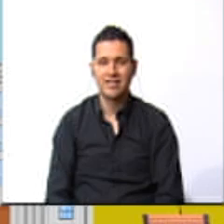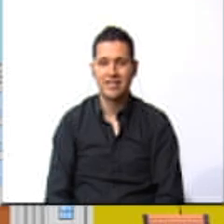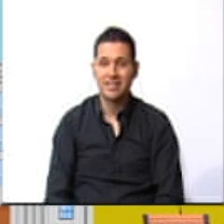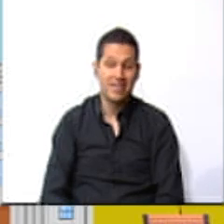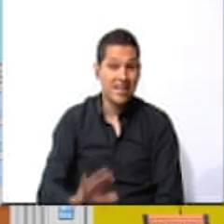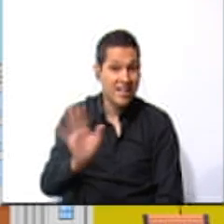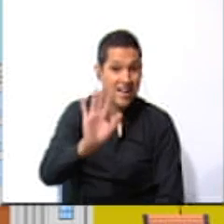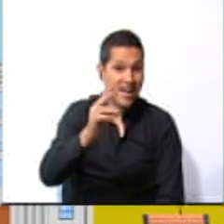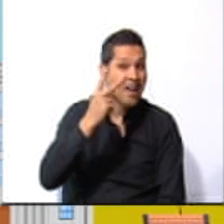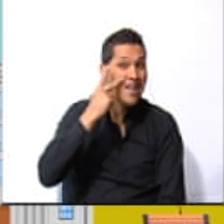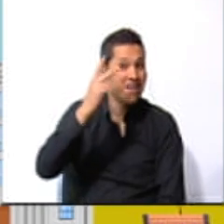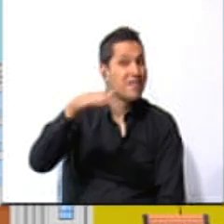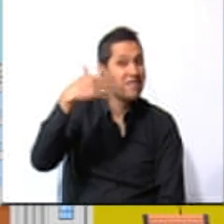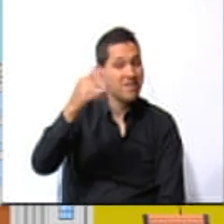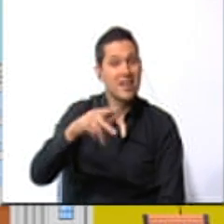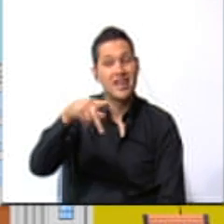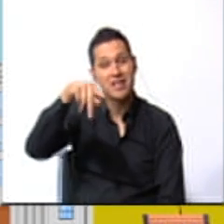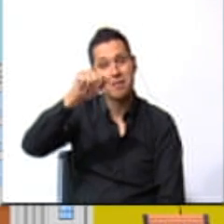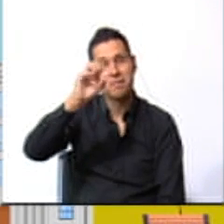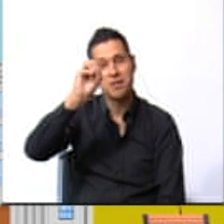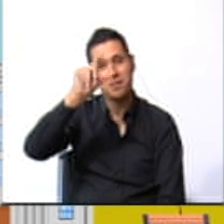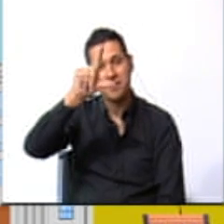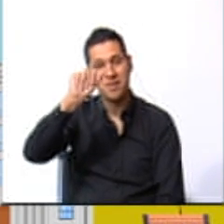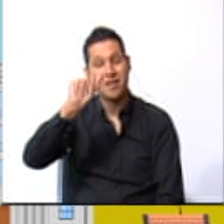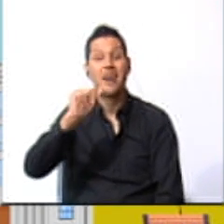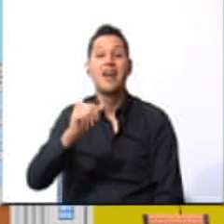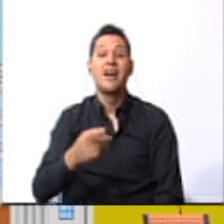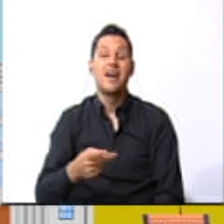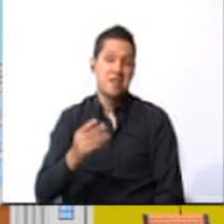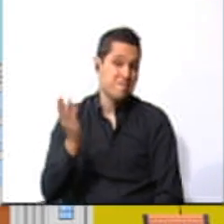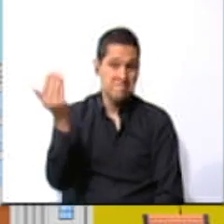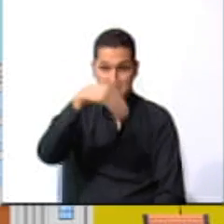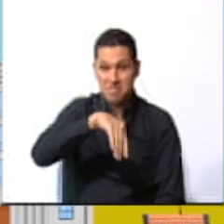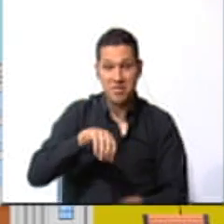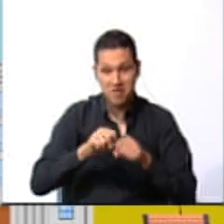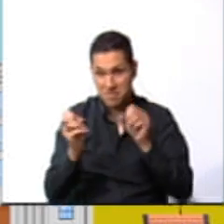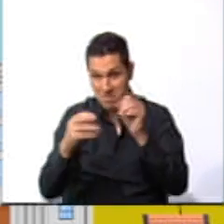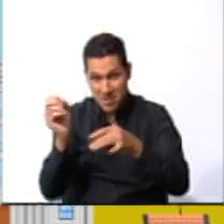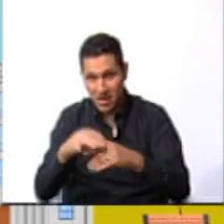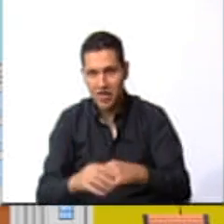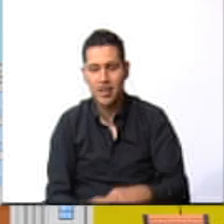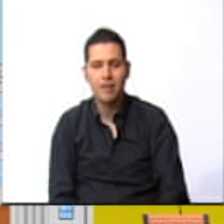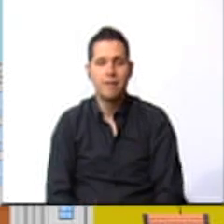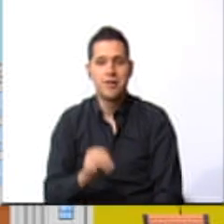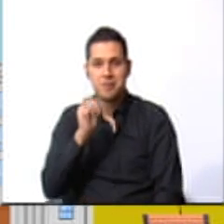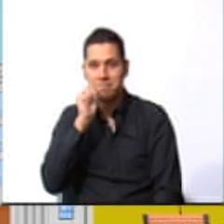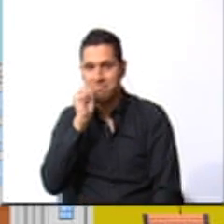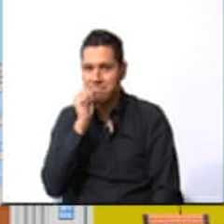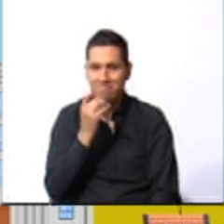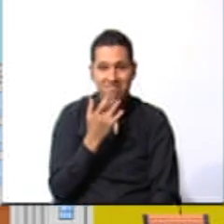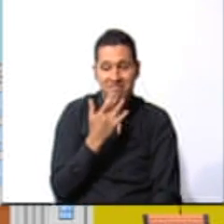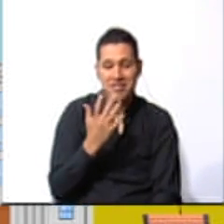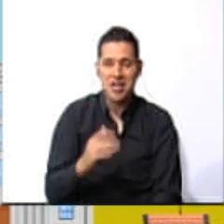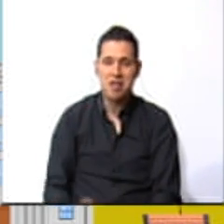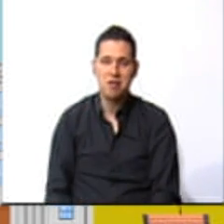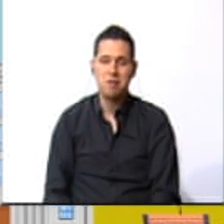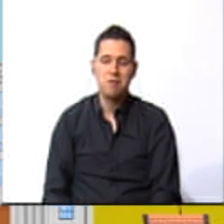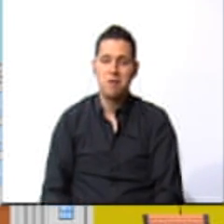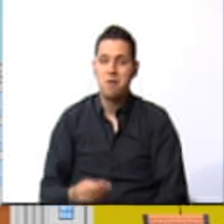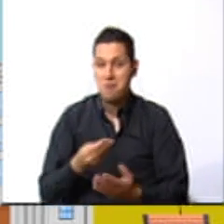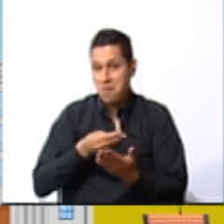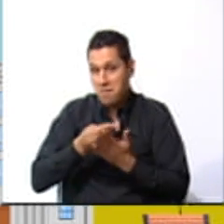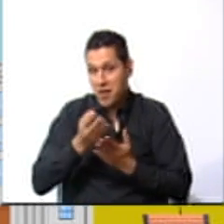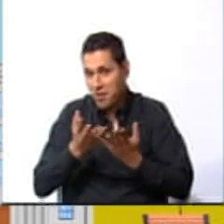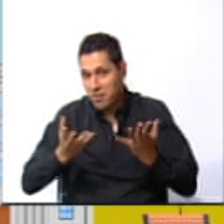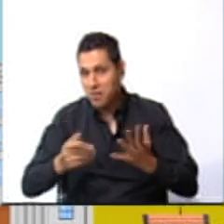See you later, Paola. Go to the supermarket. Yummy, yummy. Buy things in the